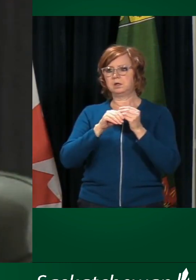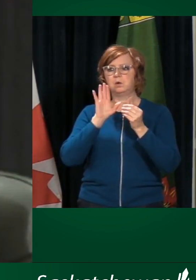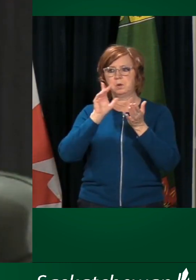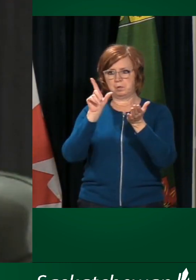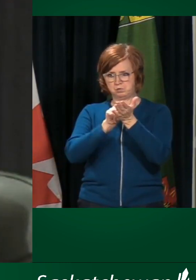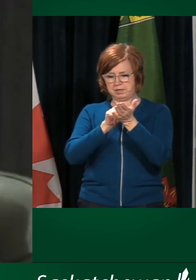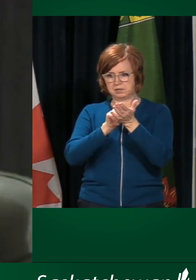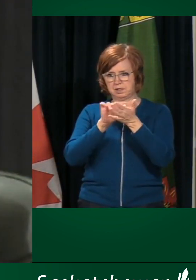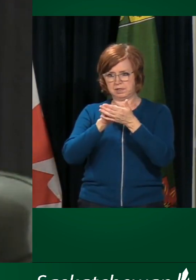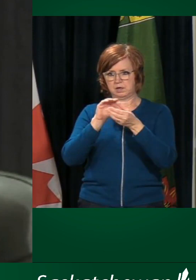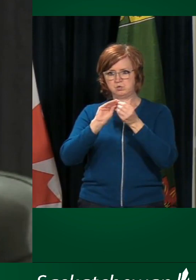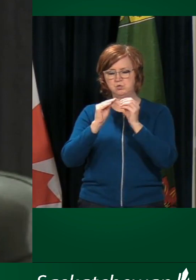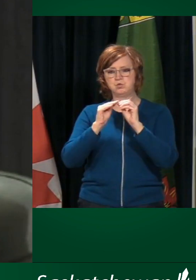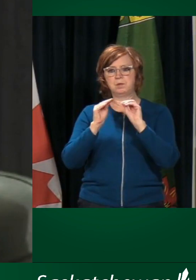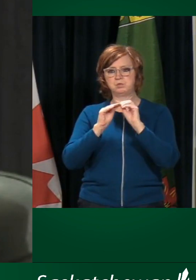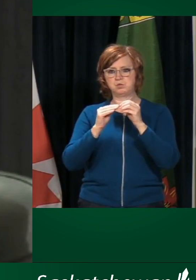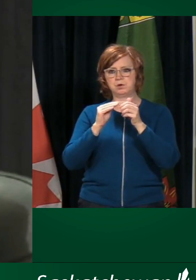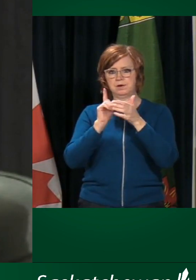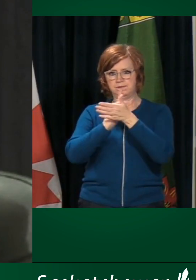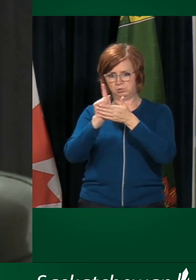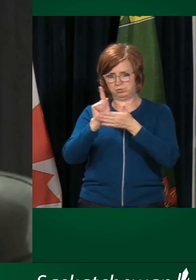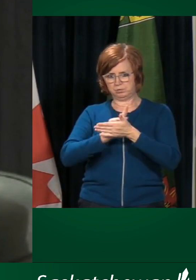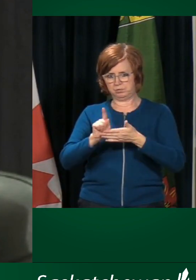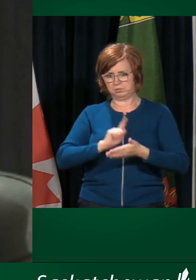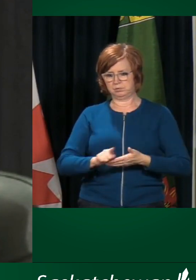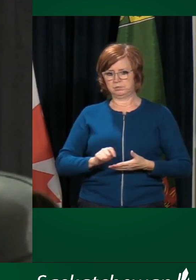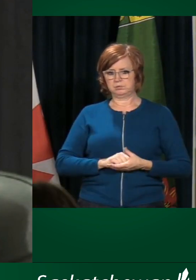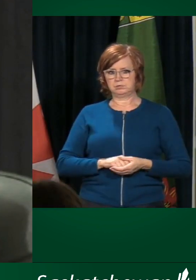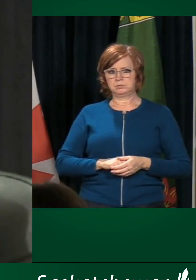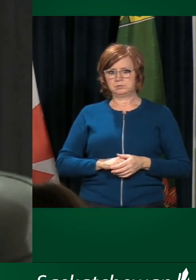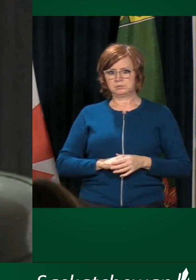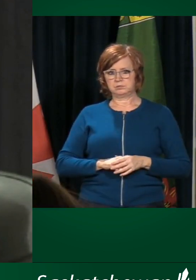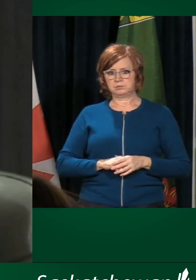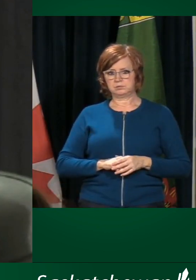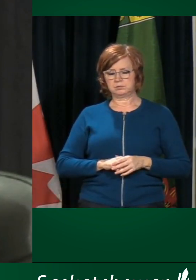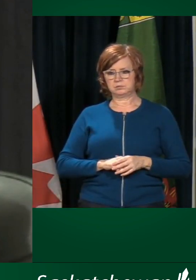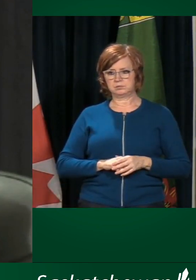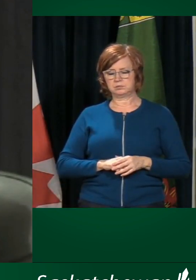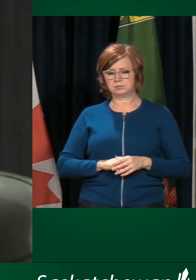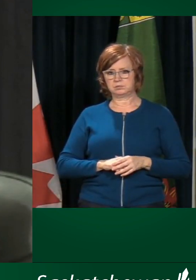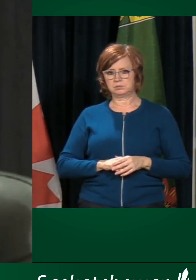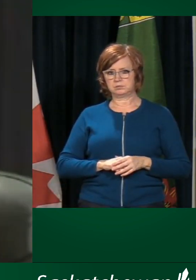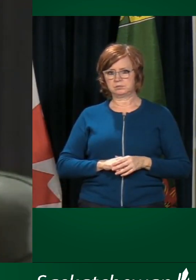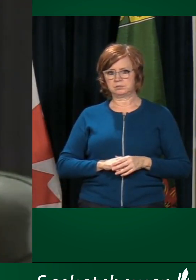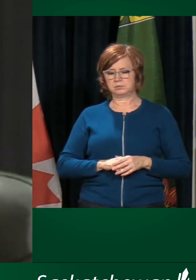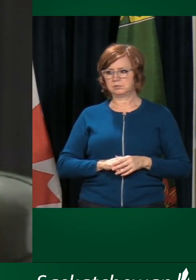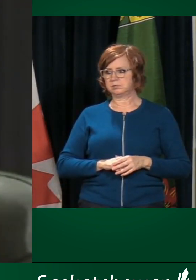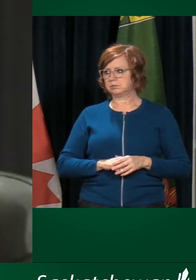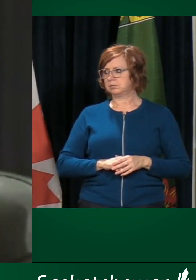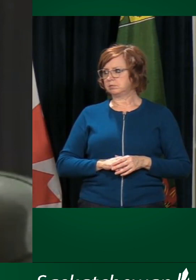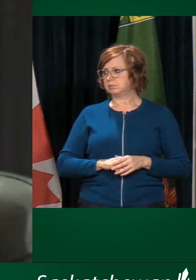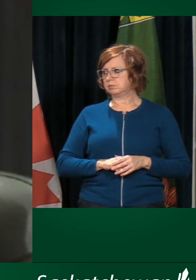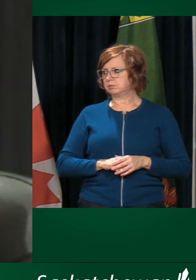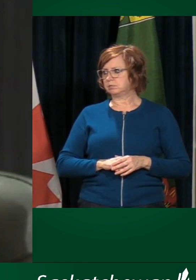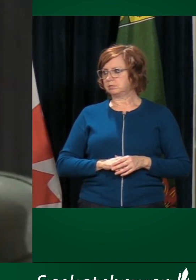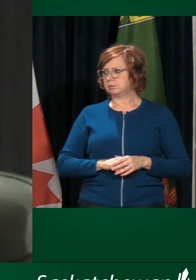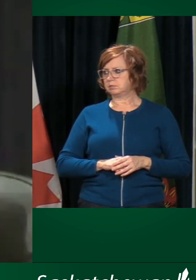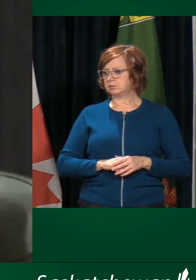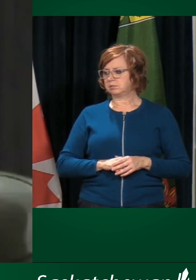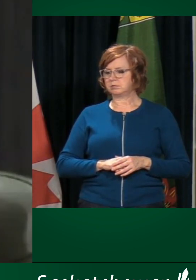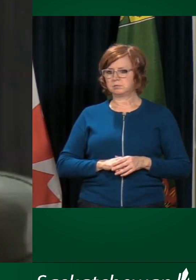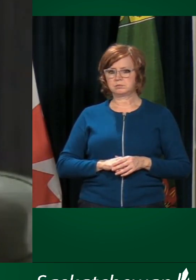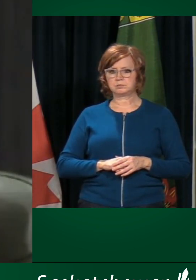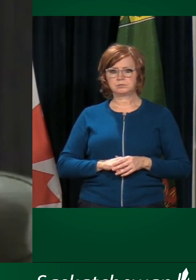that number every week along with our regular modeling update. So you'll be able to see each week as that number changes. Can I go back to the line? Is there any questions